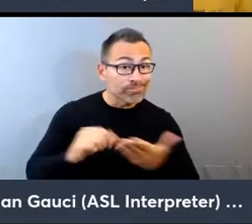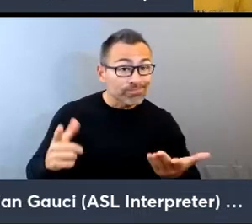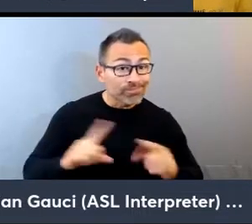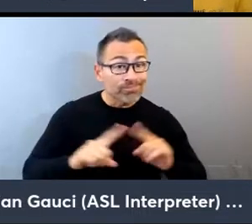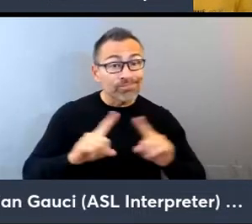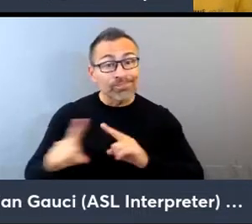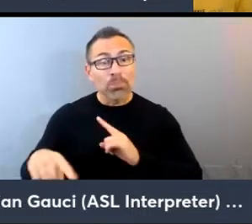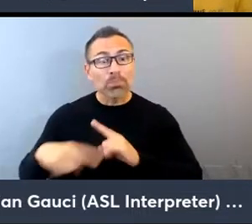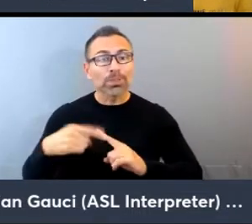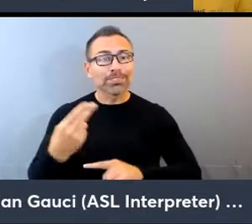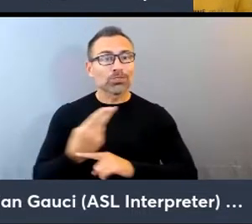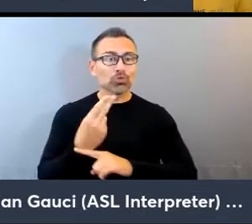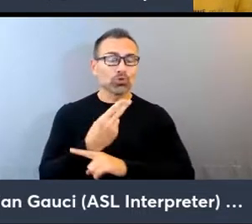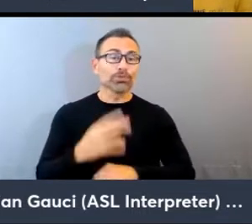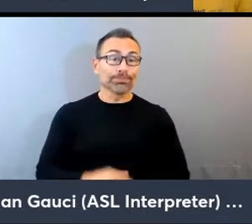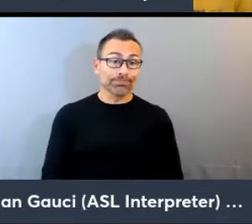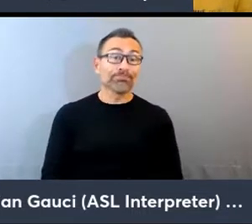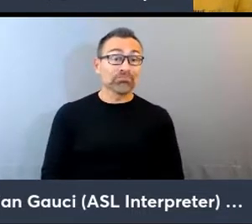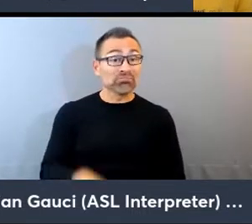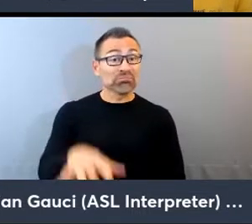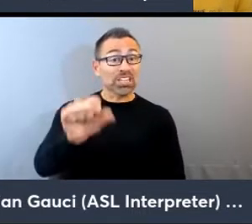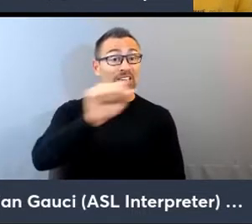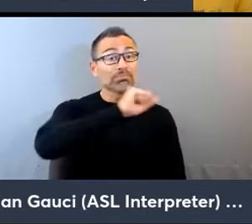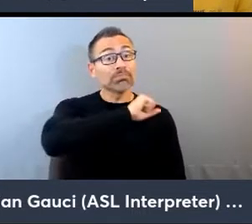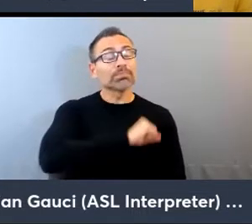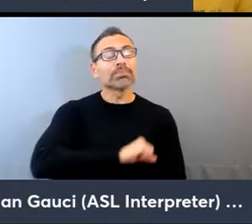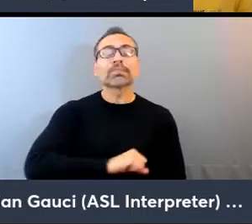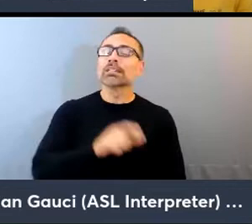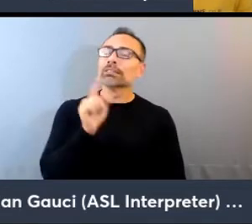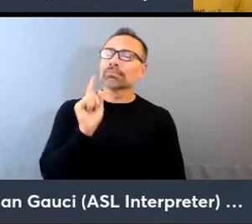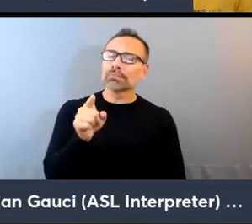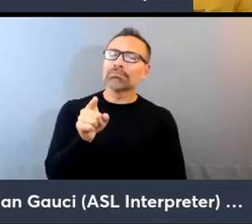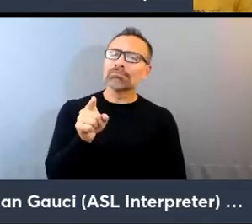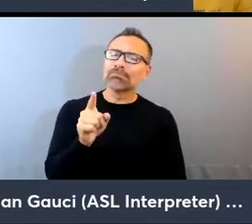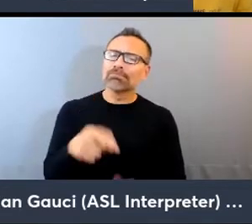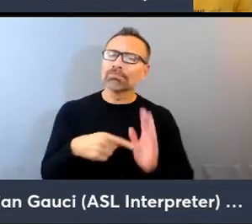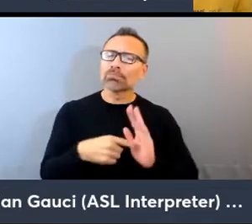that you may have. So yes. And so what I want to show on this